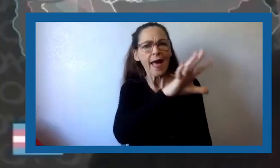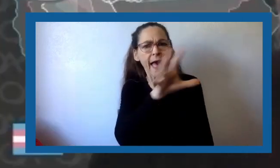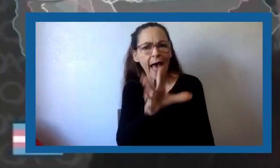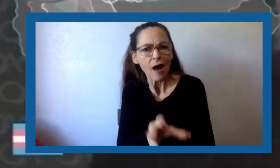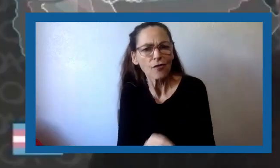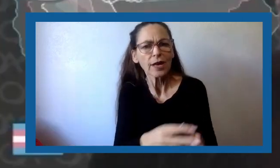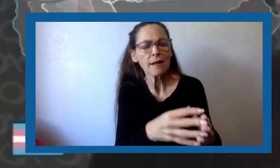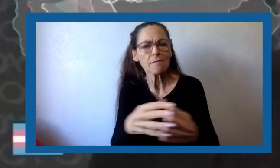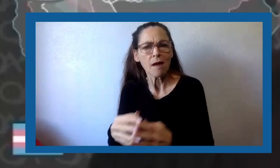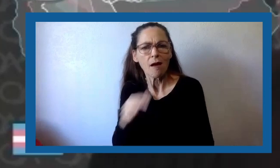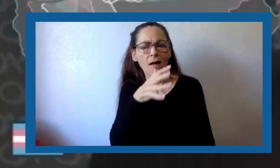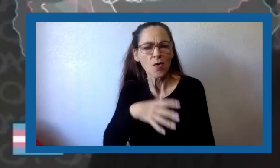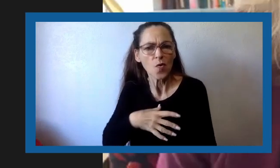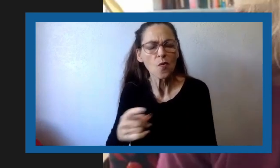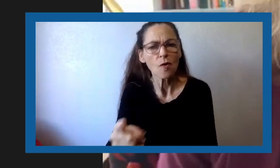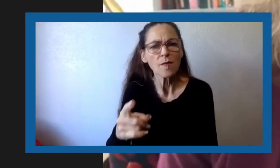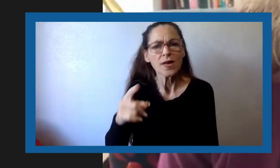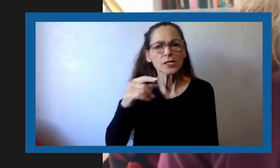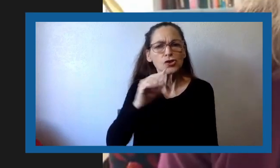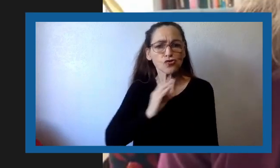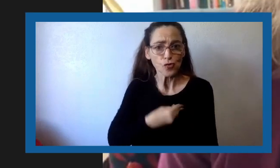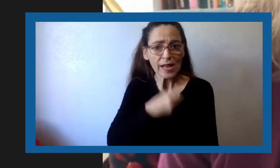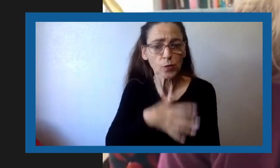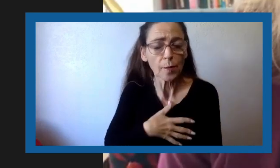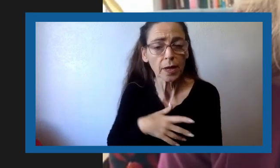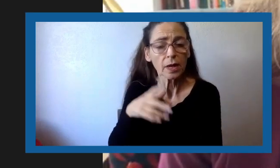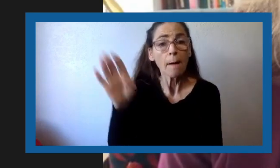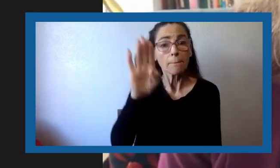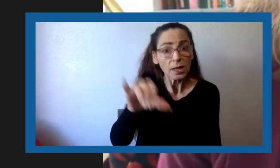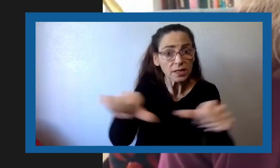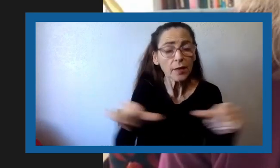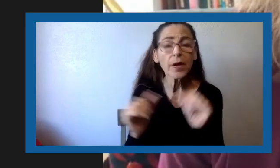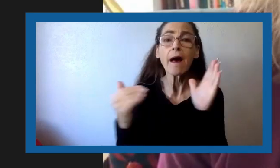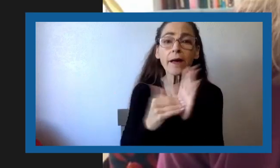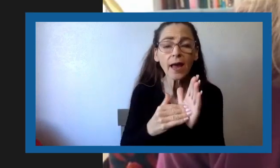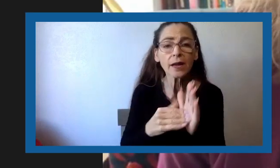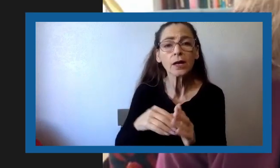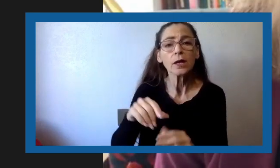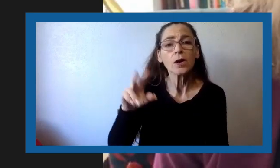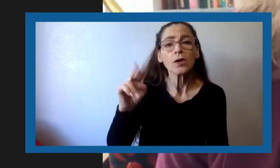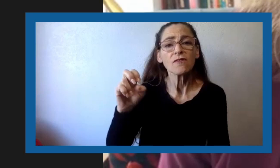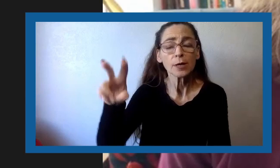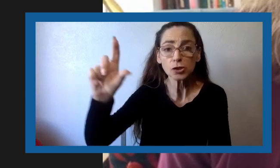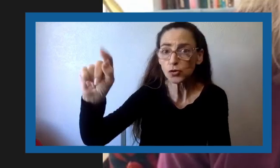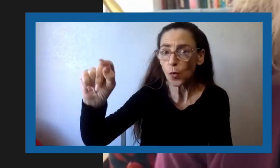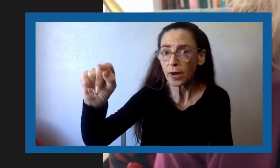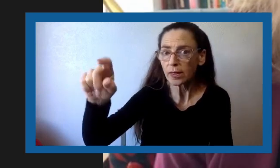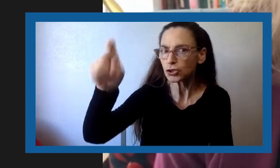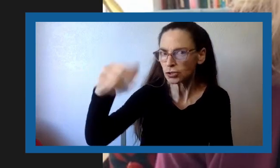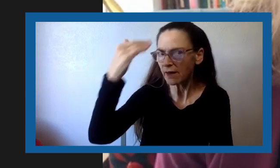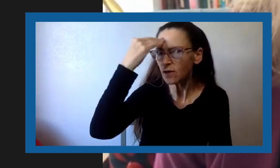was also in the Boston area. She had been murdered on November 20th. That date should sound